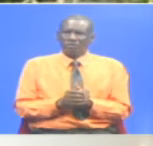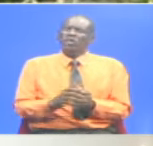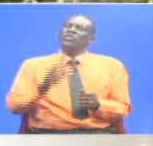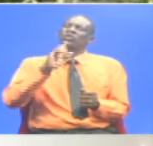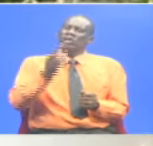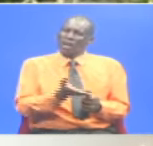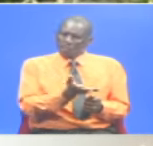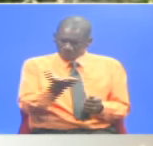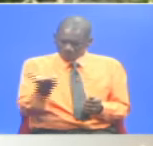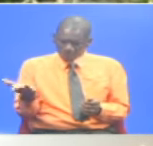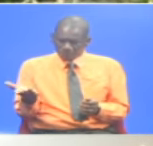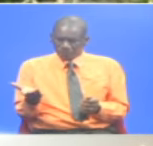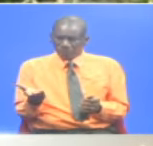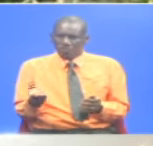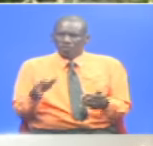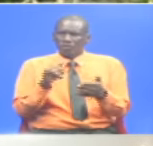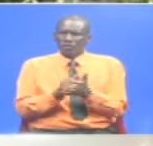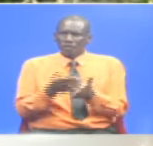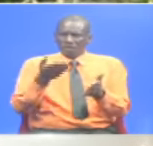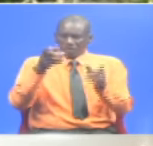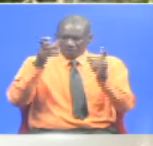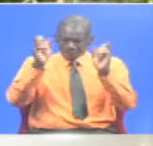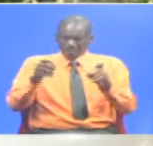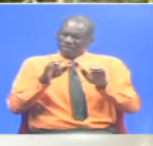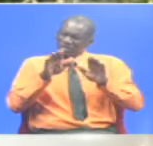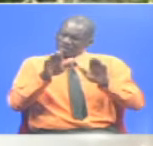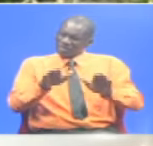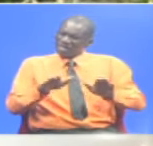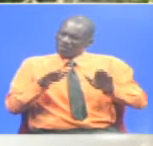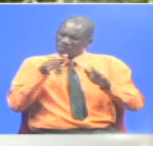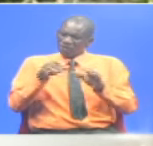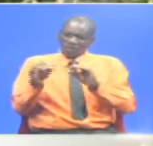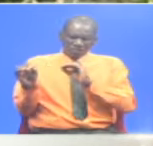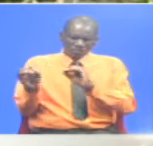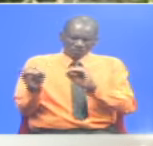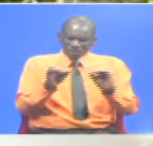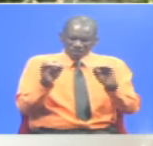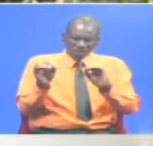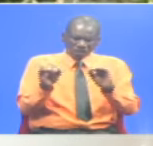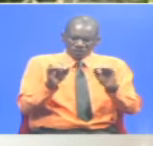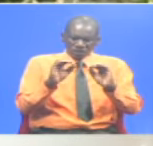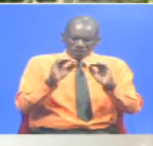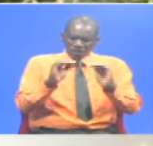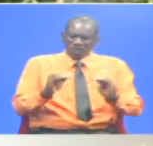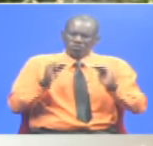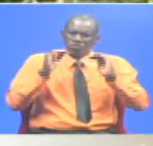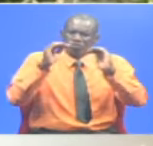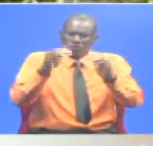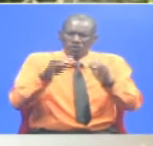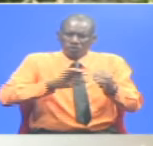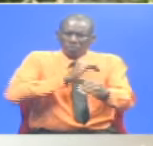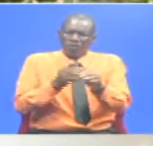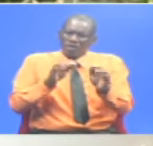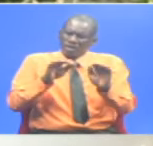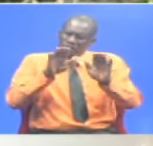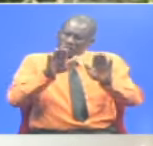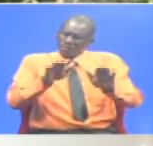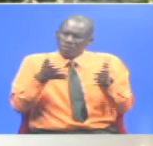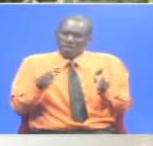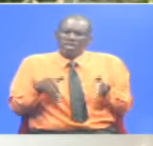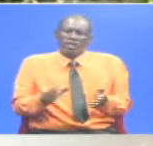them they have to be to handle this transition very, very responsibly. Because the way tensions